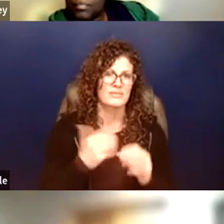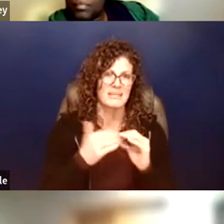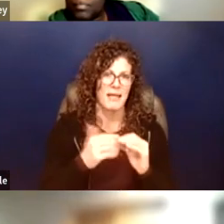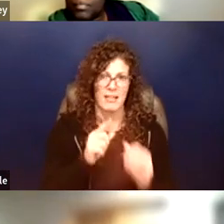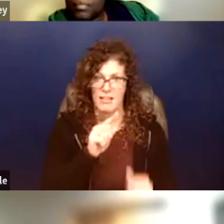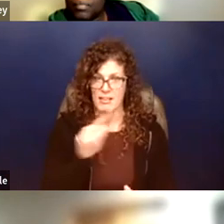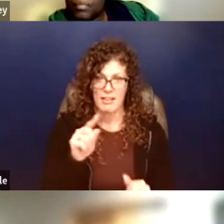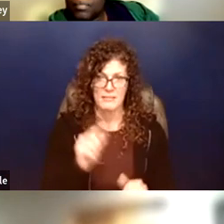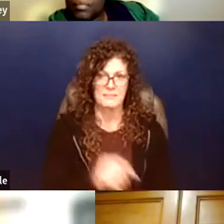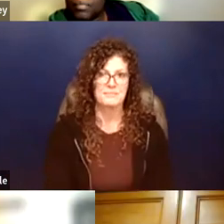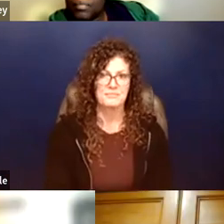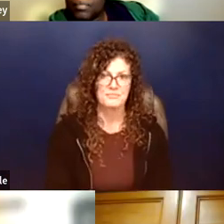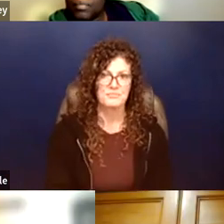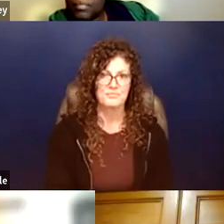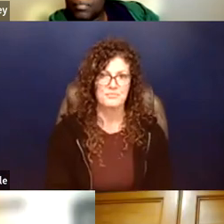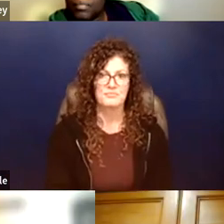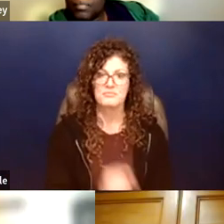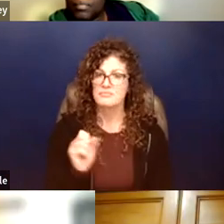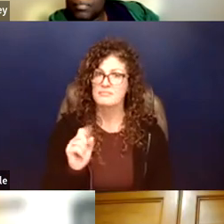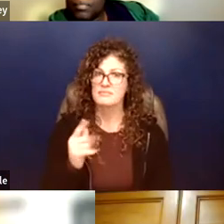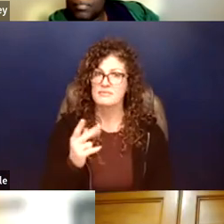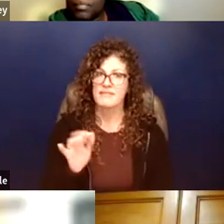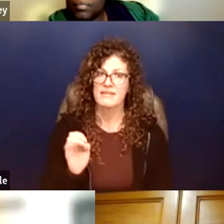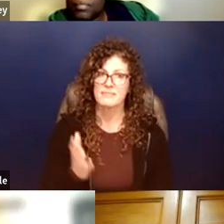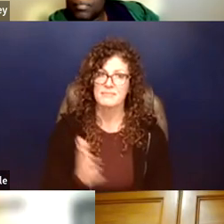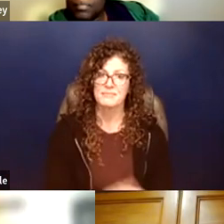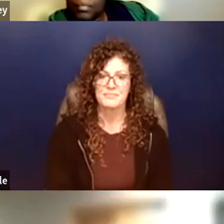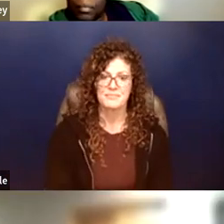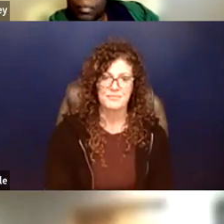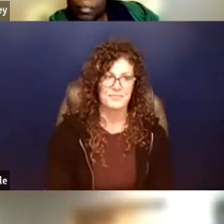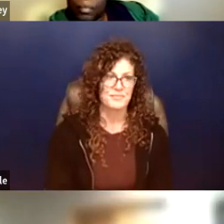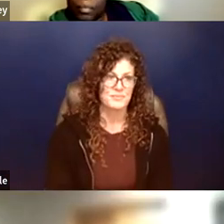posted. So Stephanie, you're next.